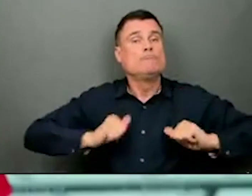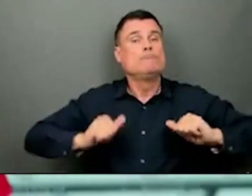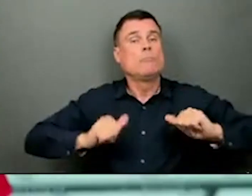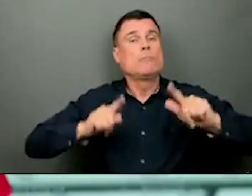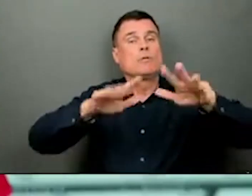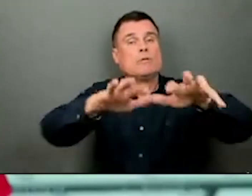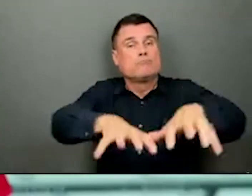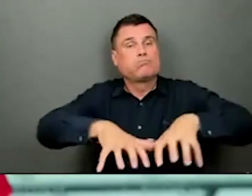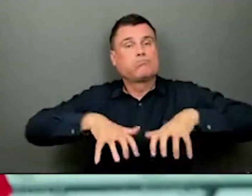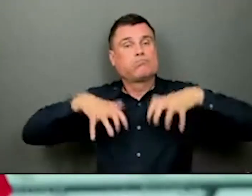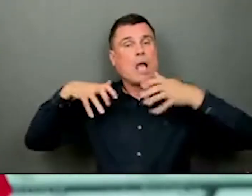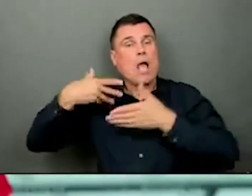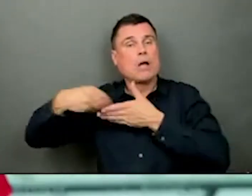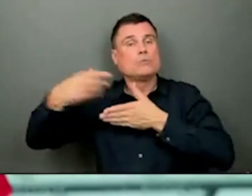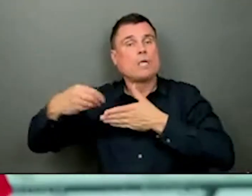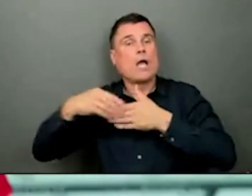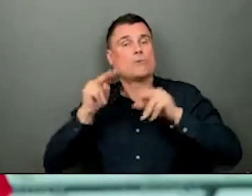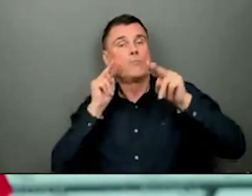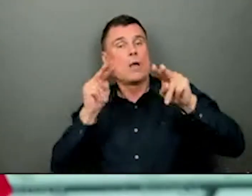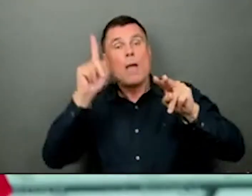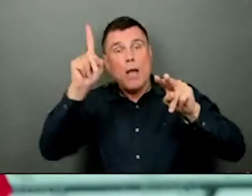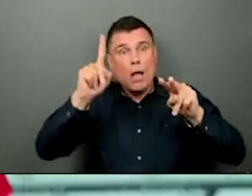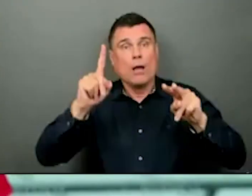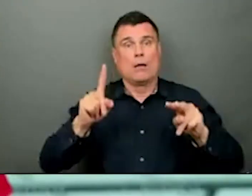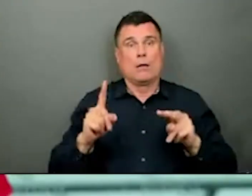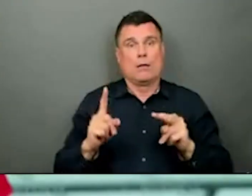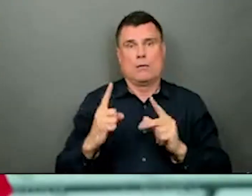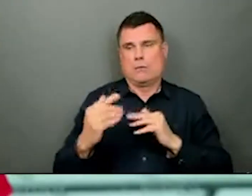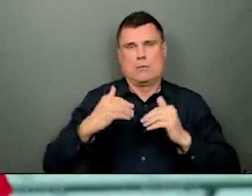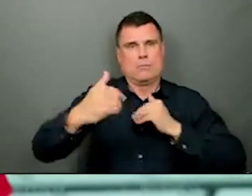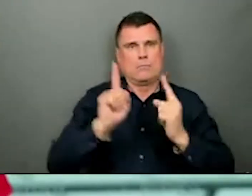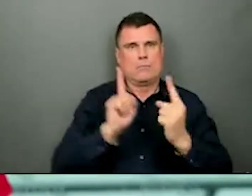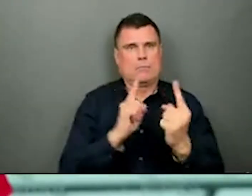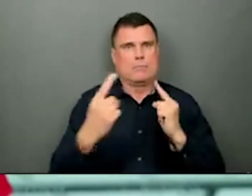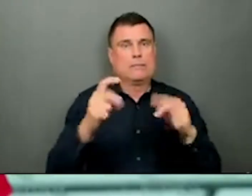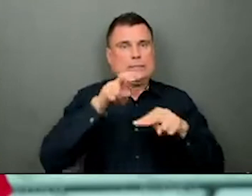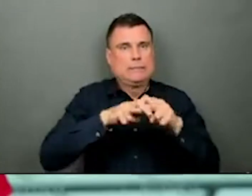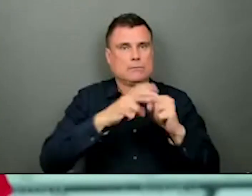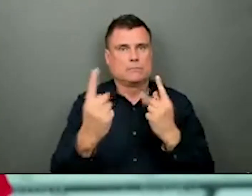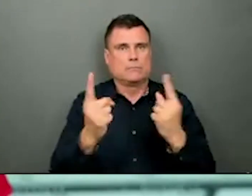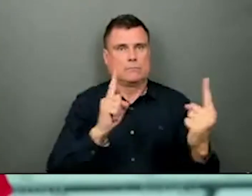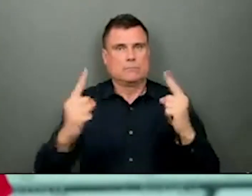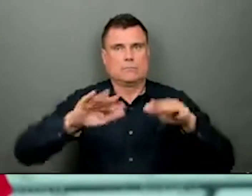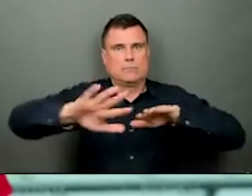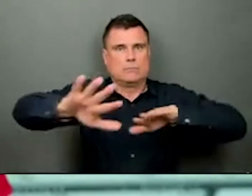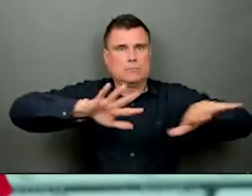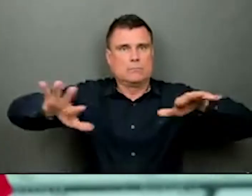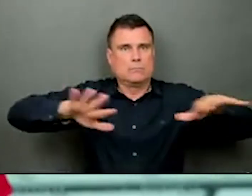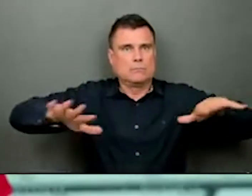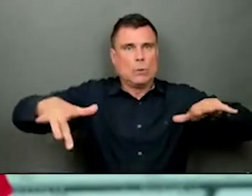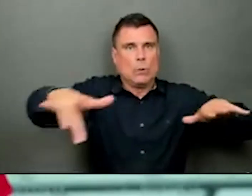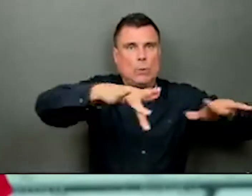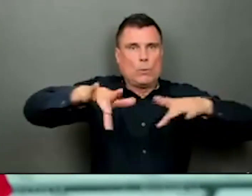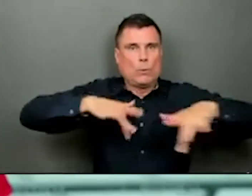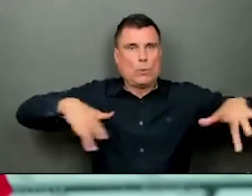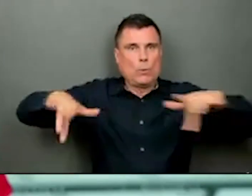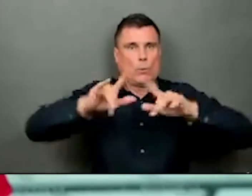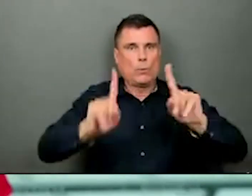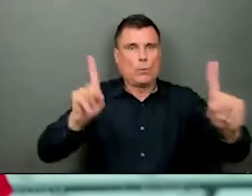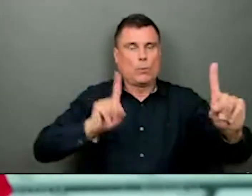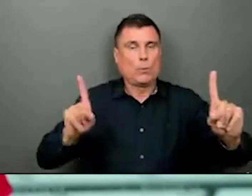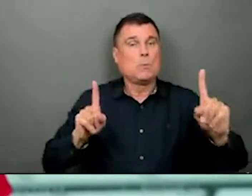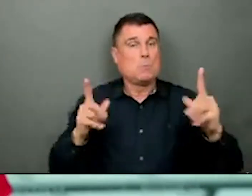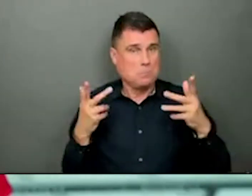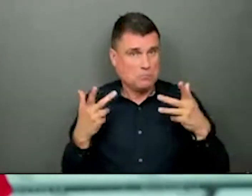how will we be able to mitigate those. We're looking at, you know, is there ways that we can do things like that here, recognizing